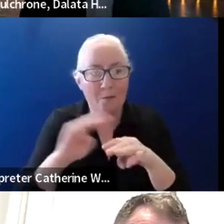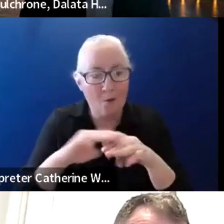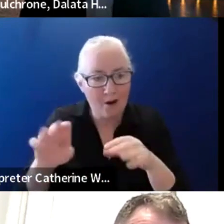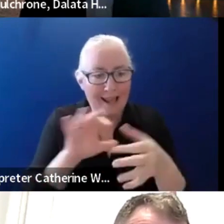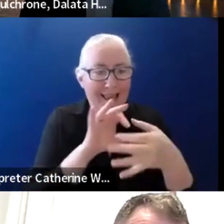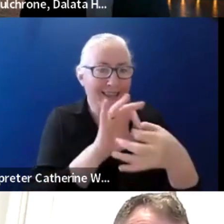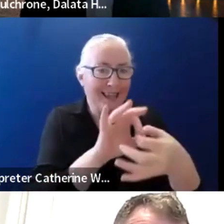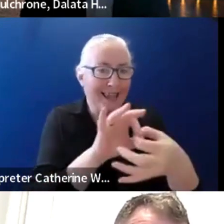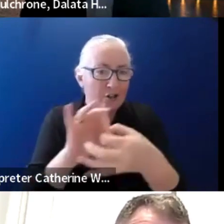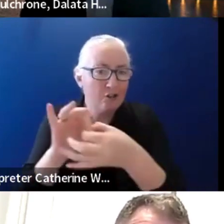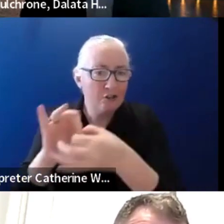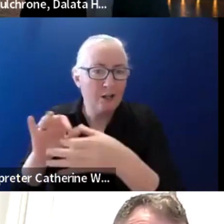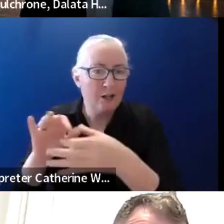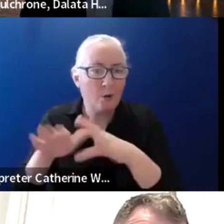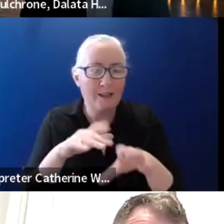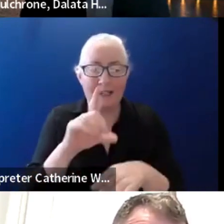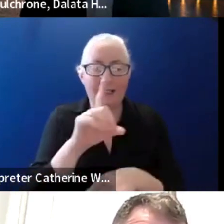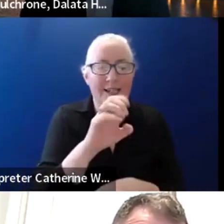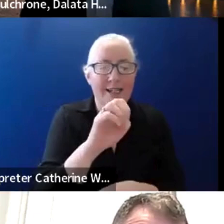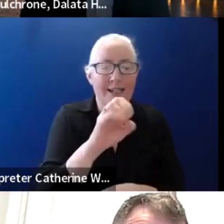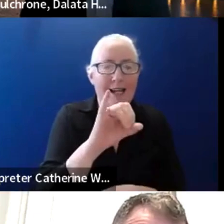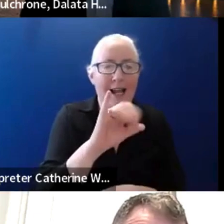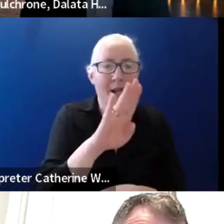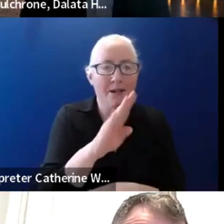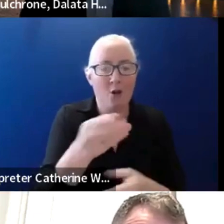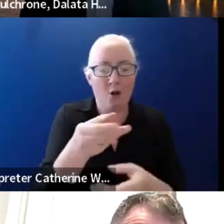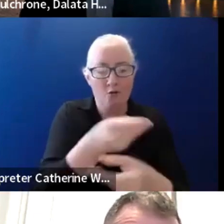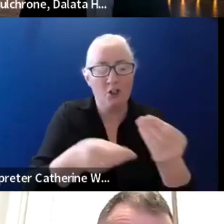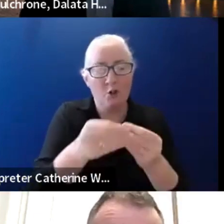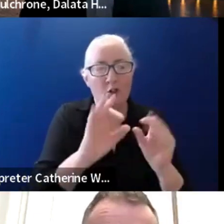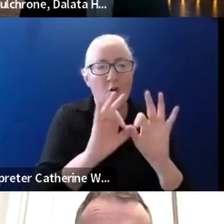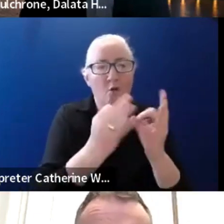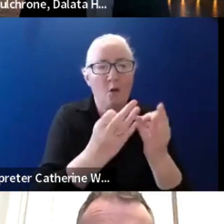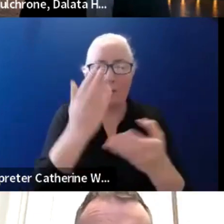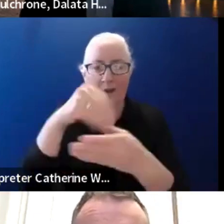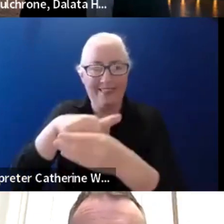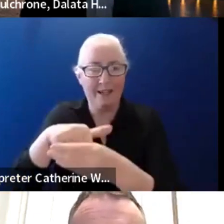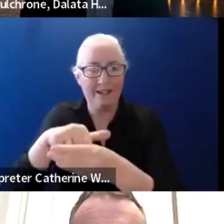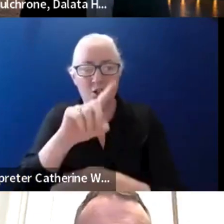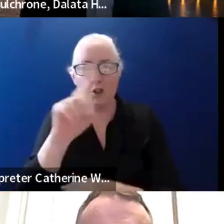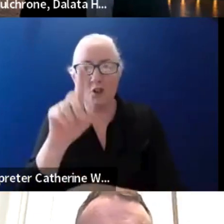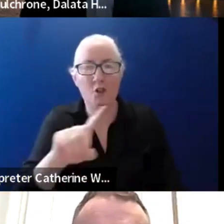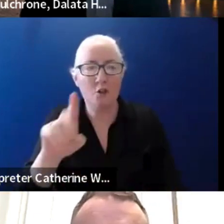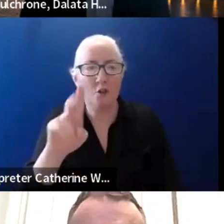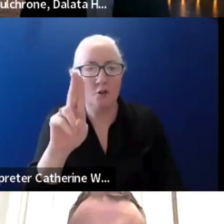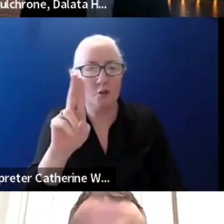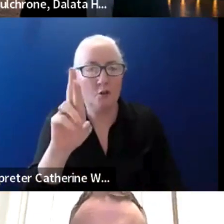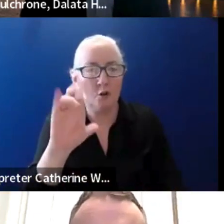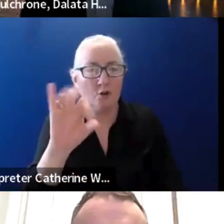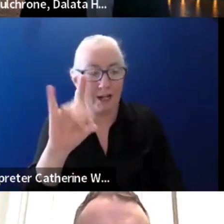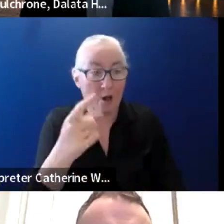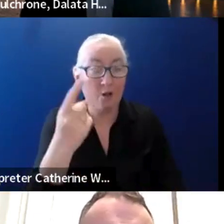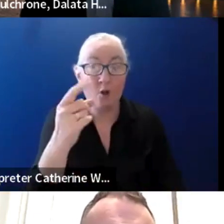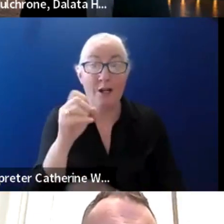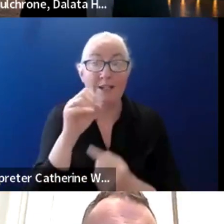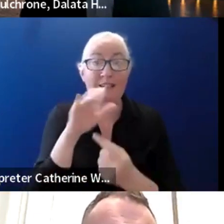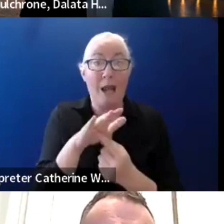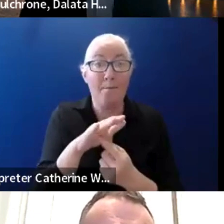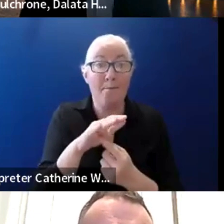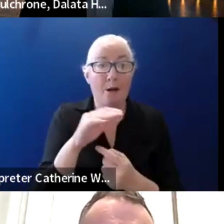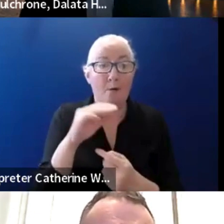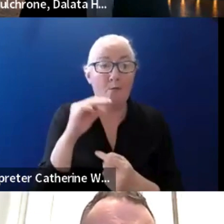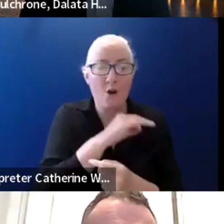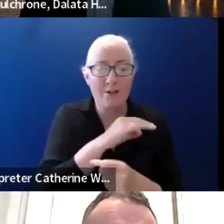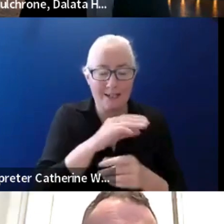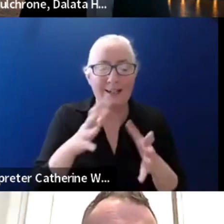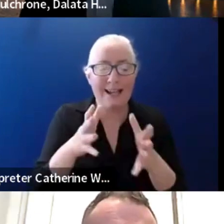with our DEIB resource groups within Zurich. One of our top priorities this year as well is to expand the